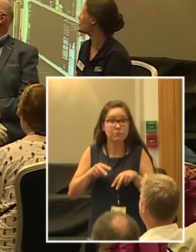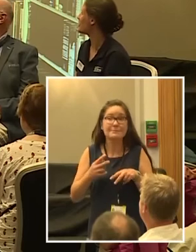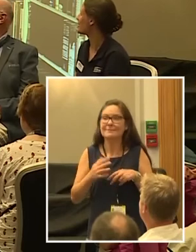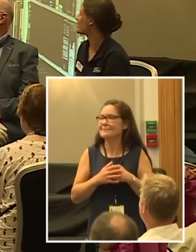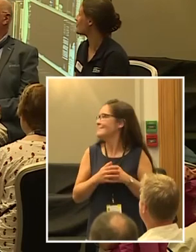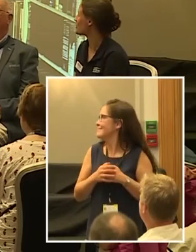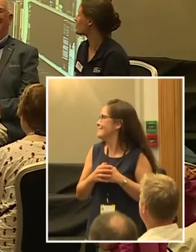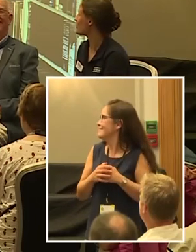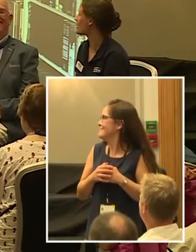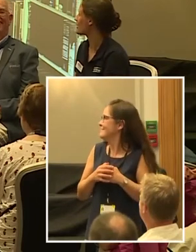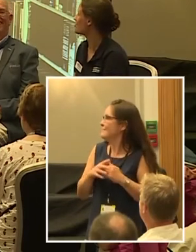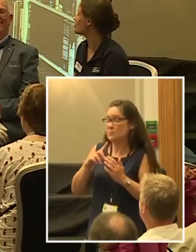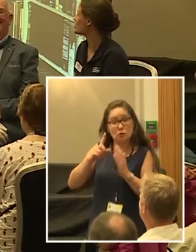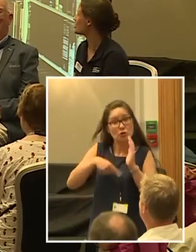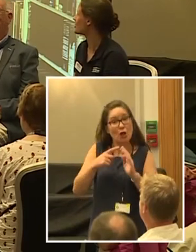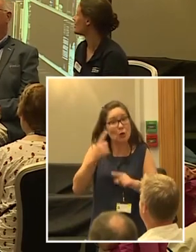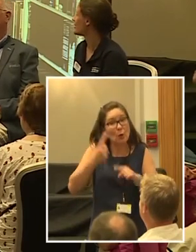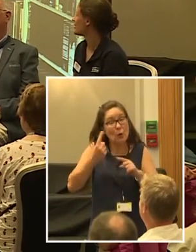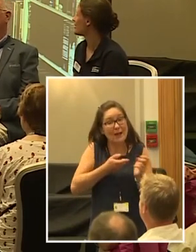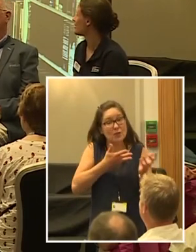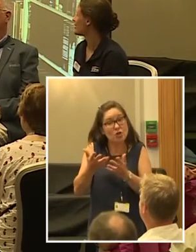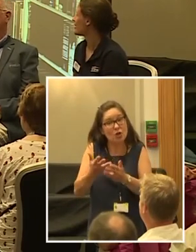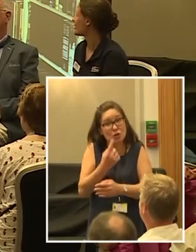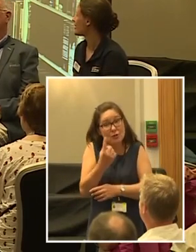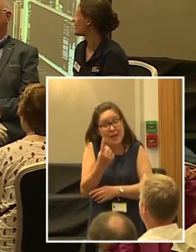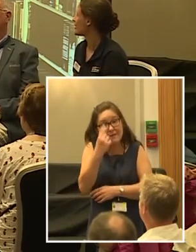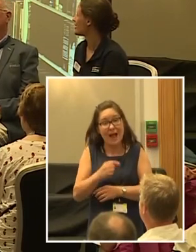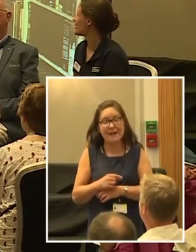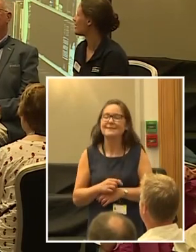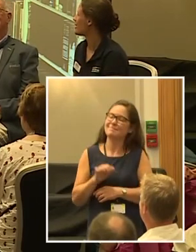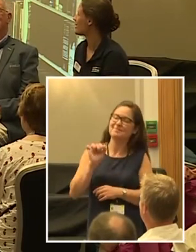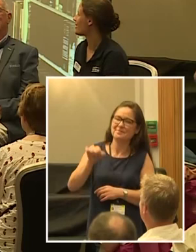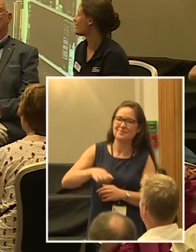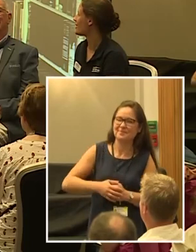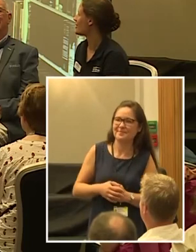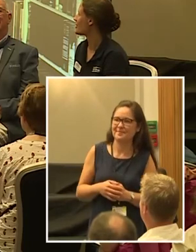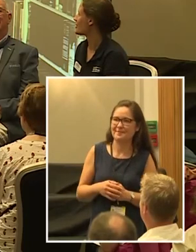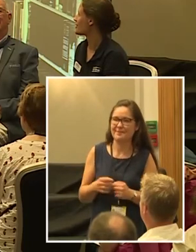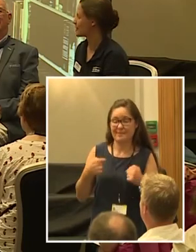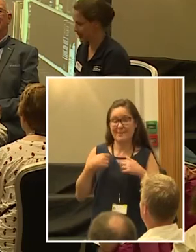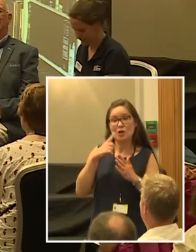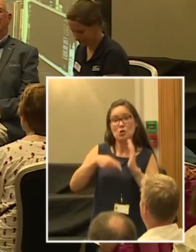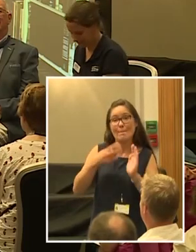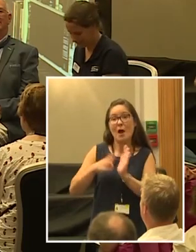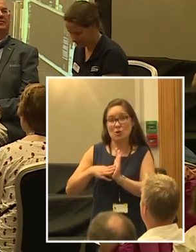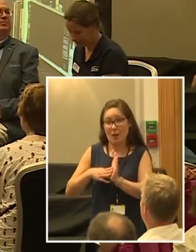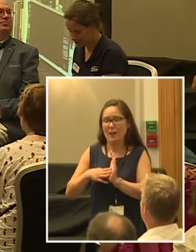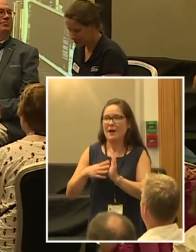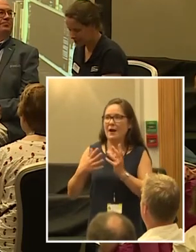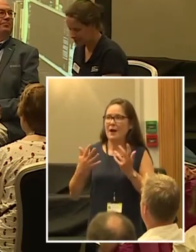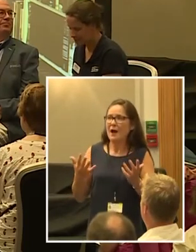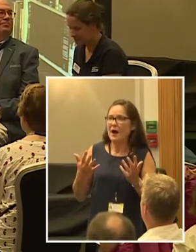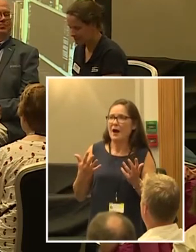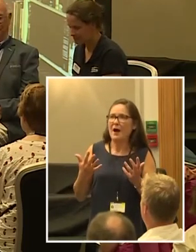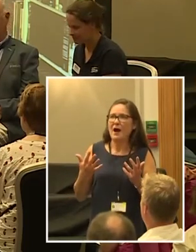to give us a quick introduction? Yeah, I'm John Marshall.